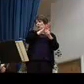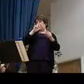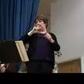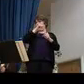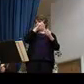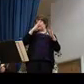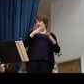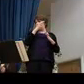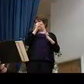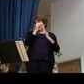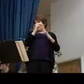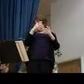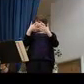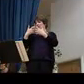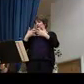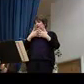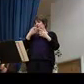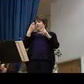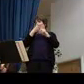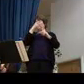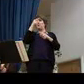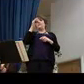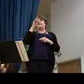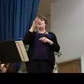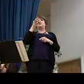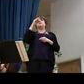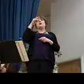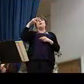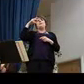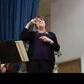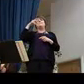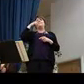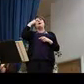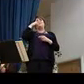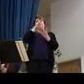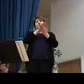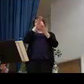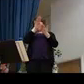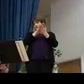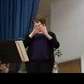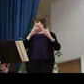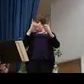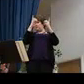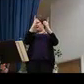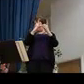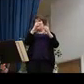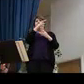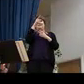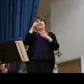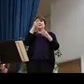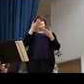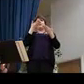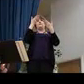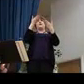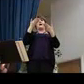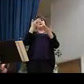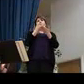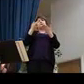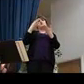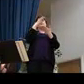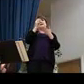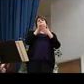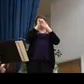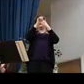School District. These individuals help provide resources and guide the direction of the college, its